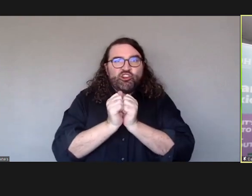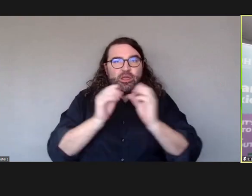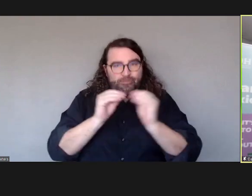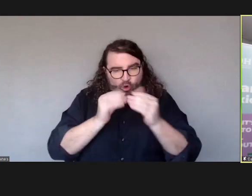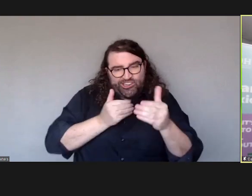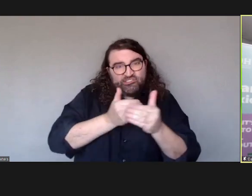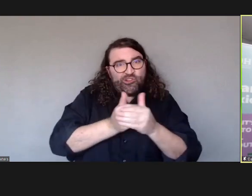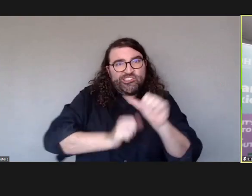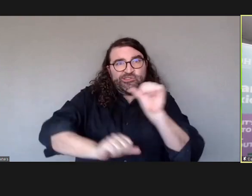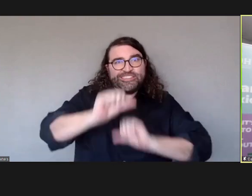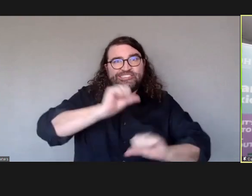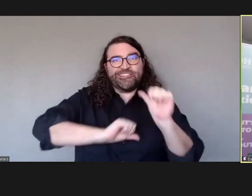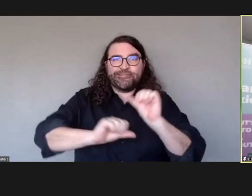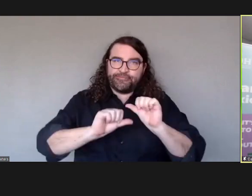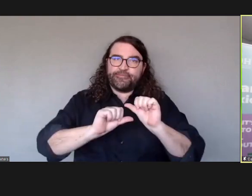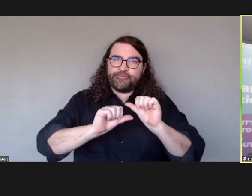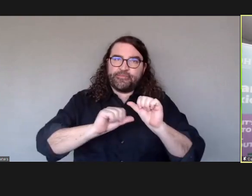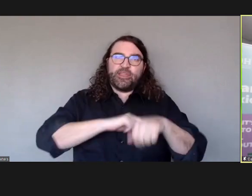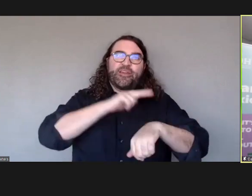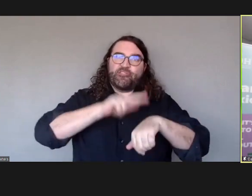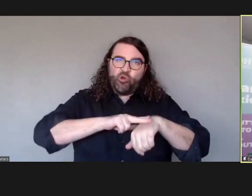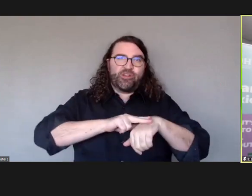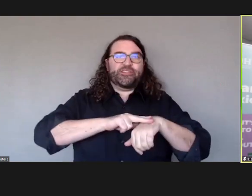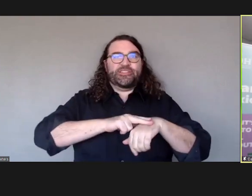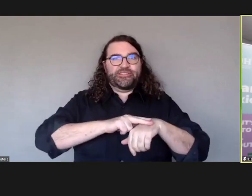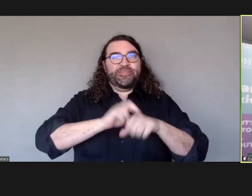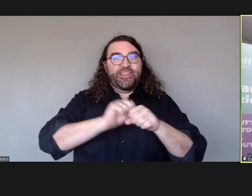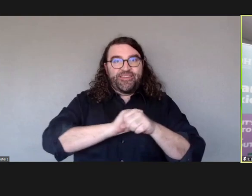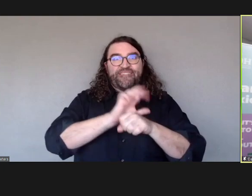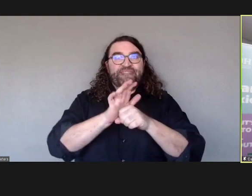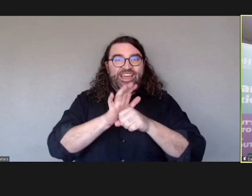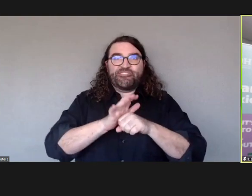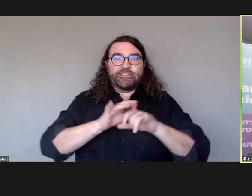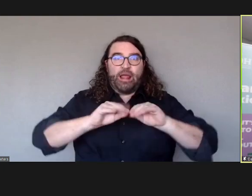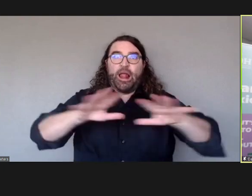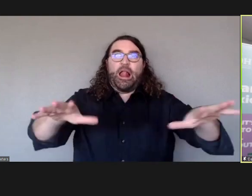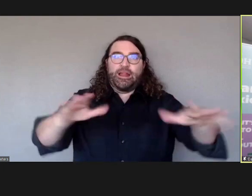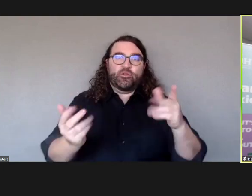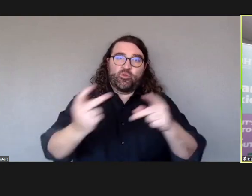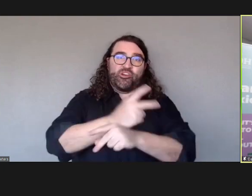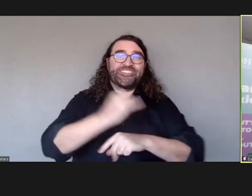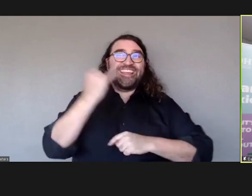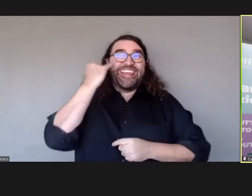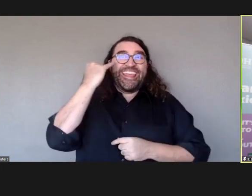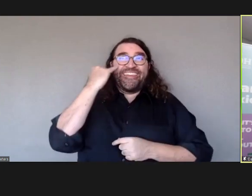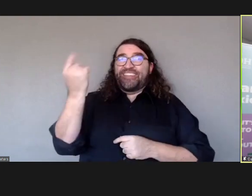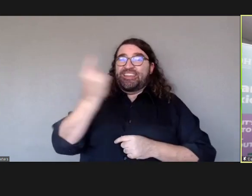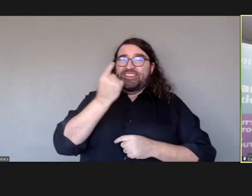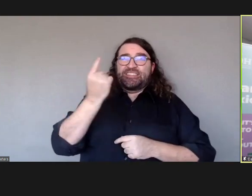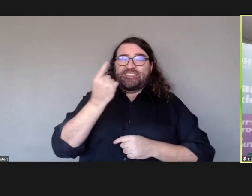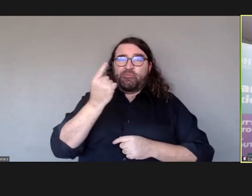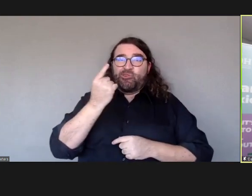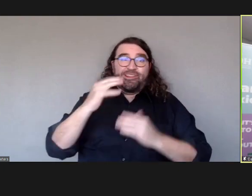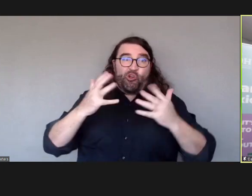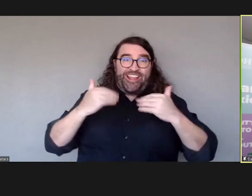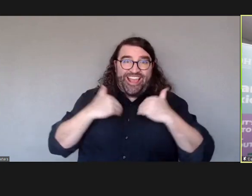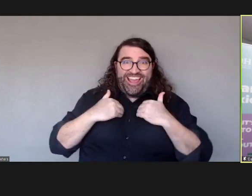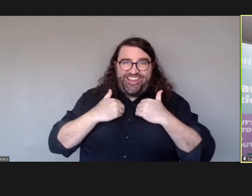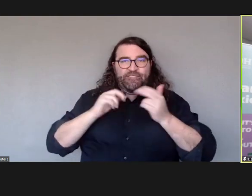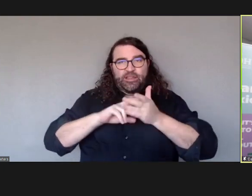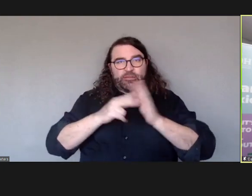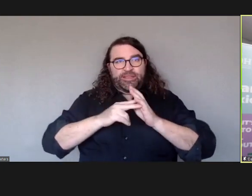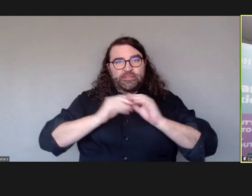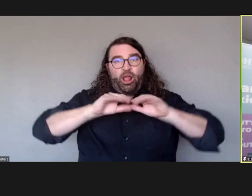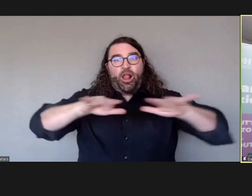that is going to increase spread if someone has COVID. So I think that's a really sharp observation. I bet if you look at